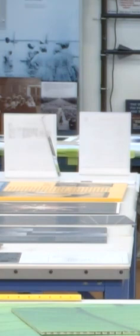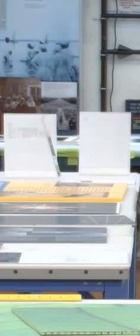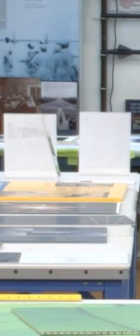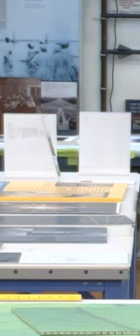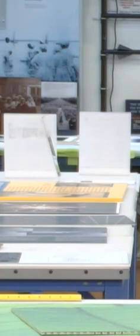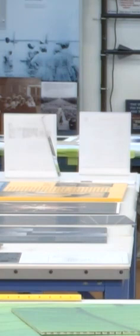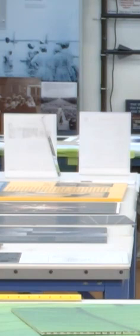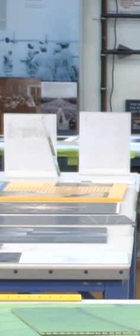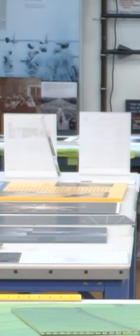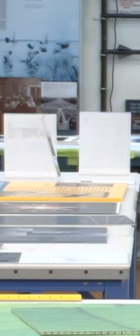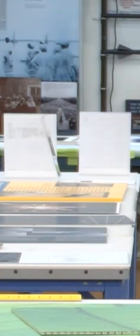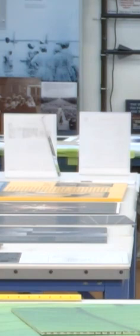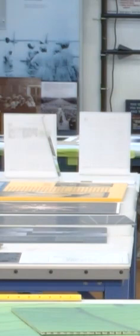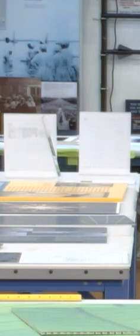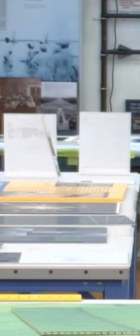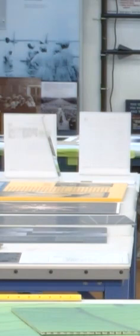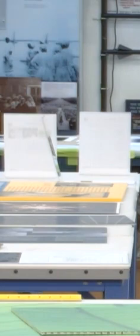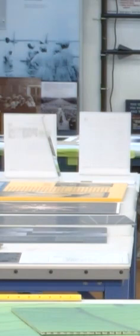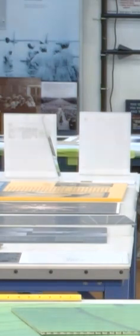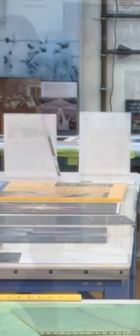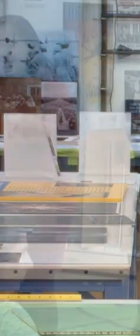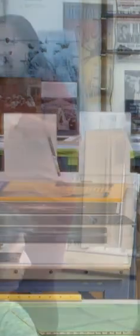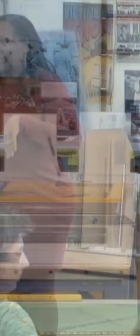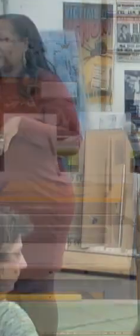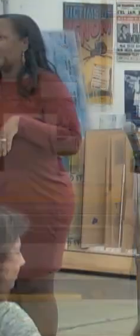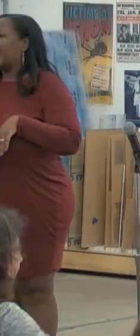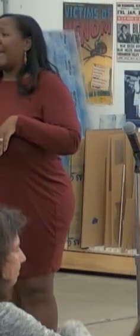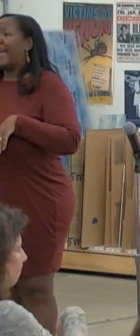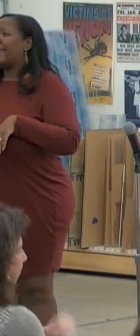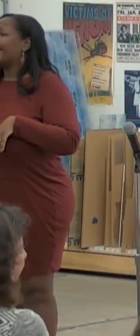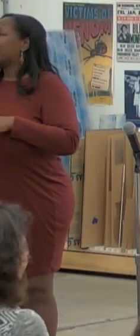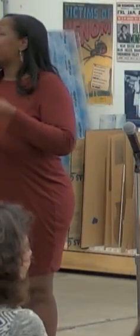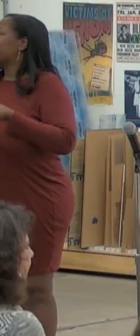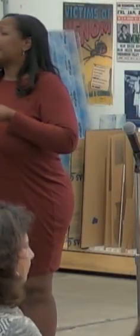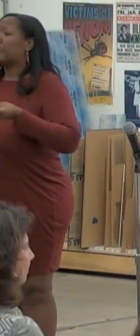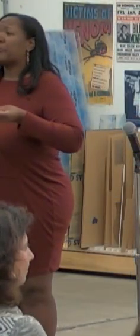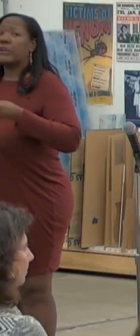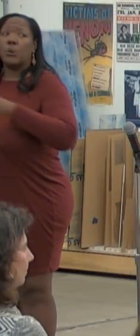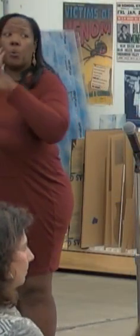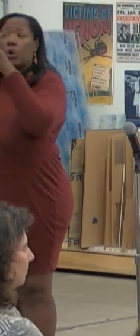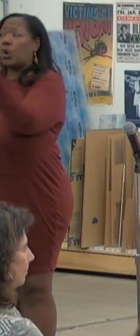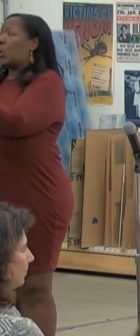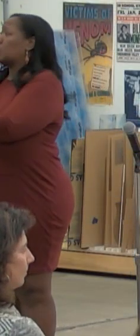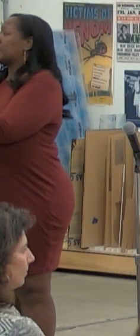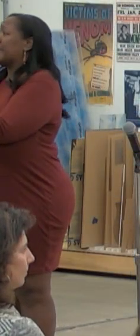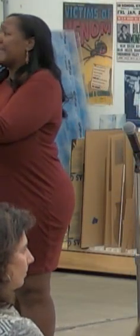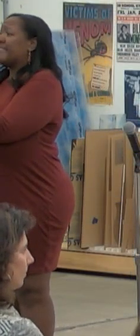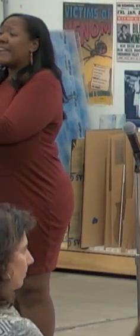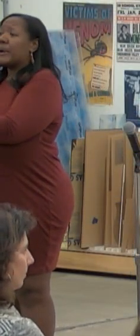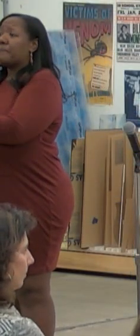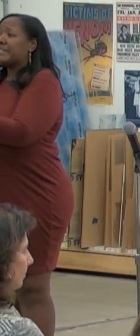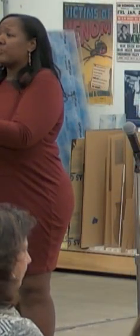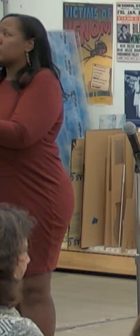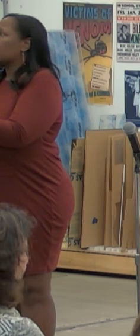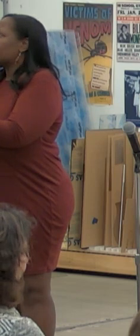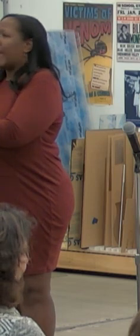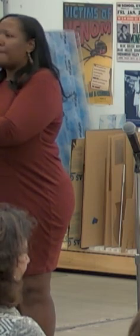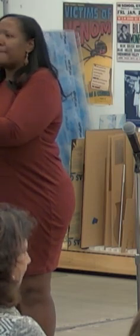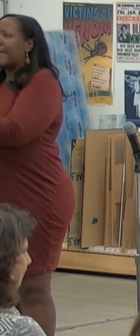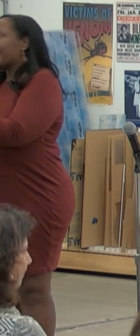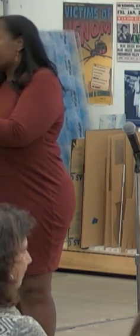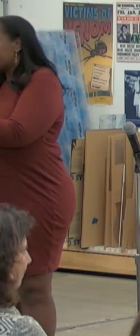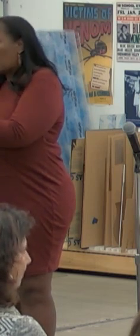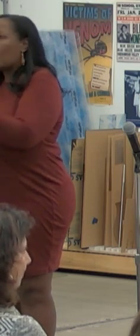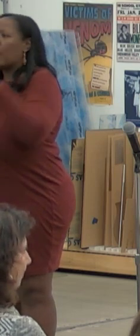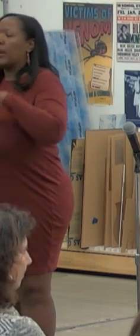And the materials world isn't making materials for museums, okay? And so we are all MacGyvers. We